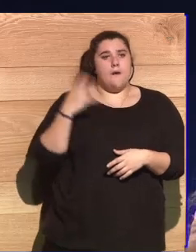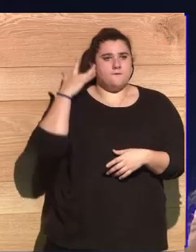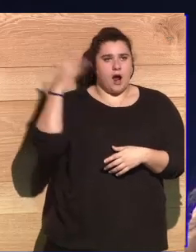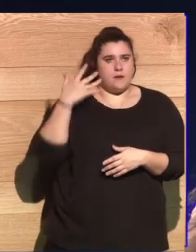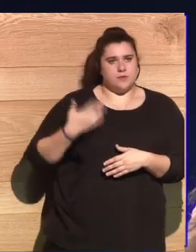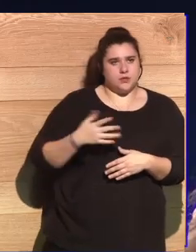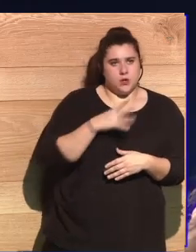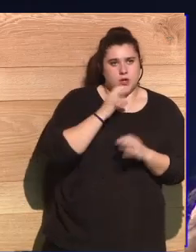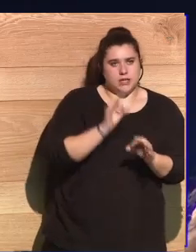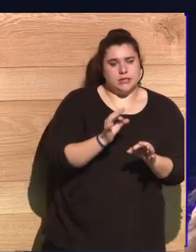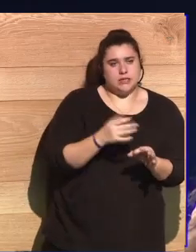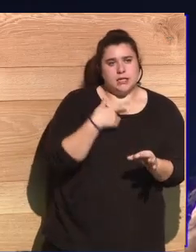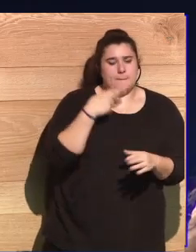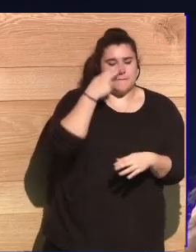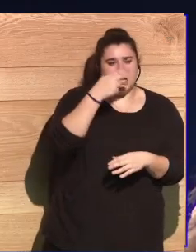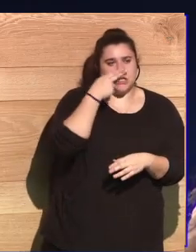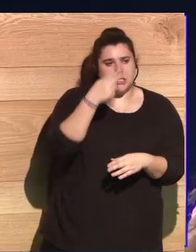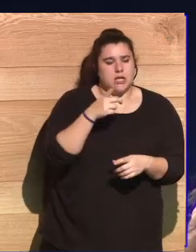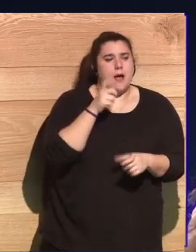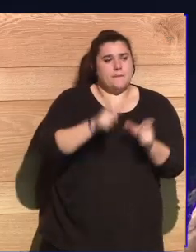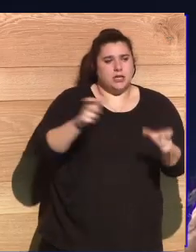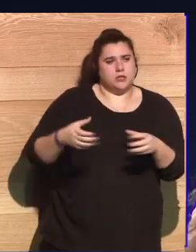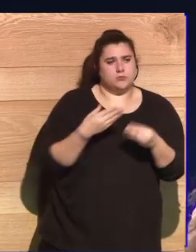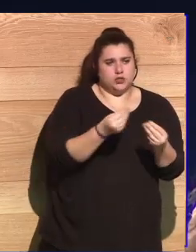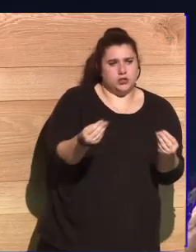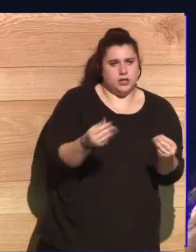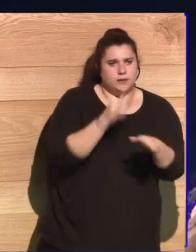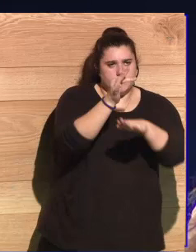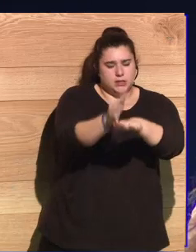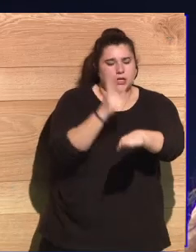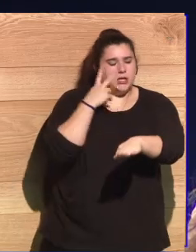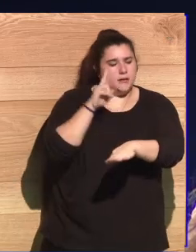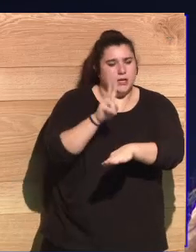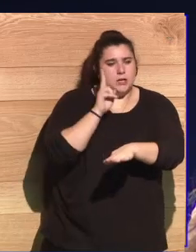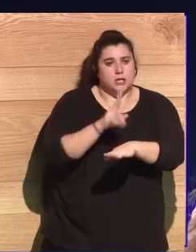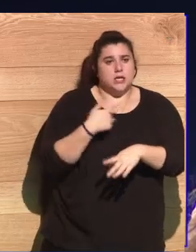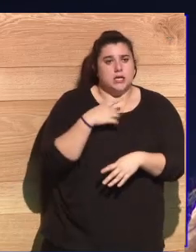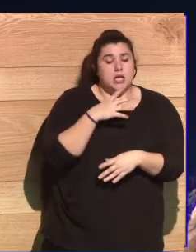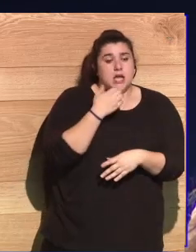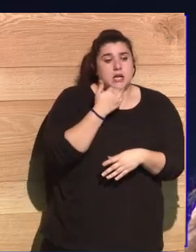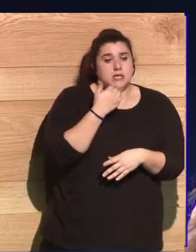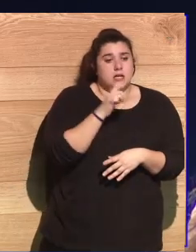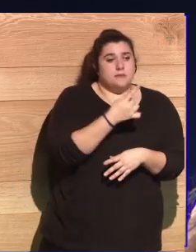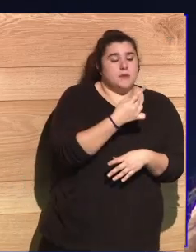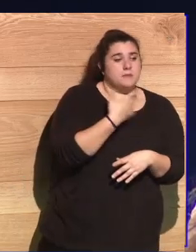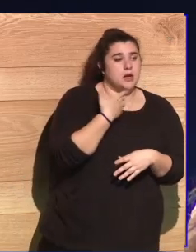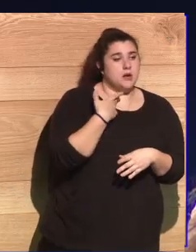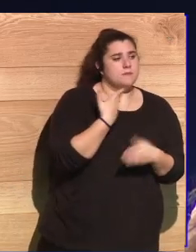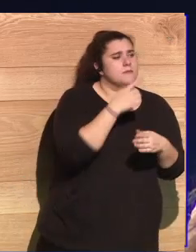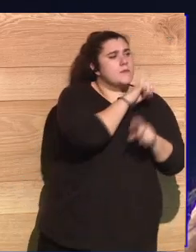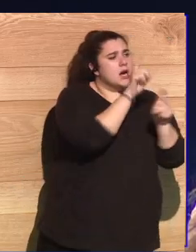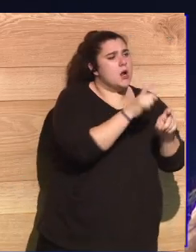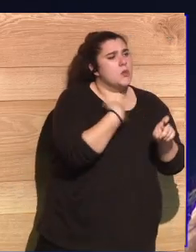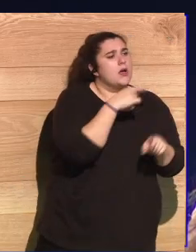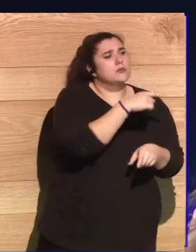there, that her default first greeting is, "Are you here for Jack?" And when I got home and found all